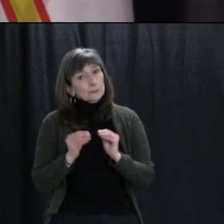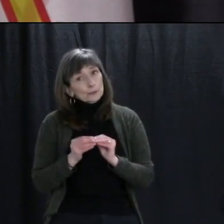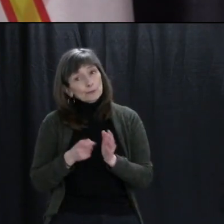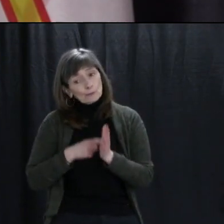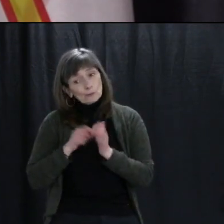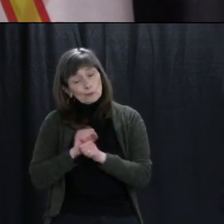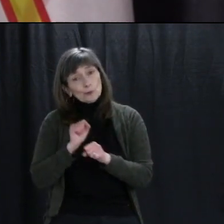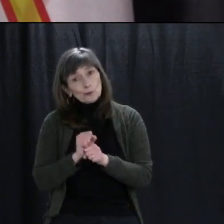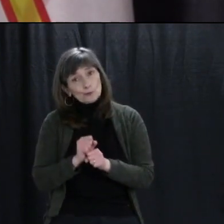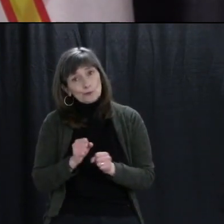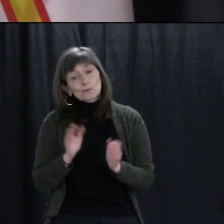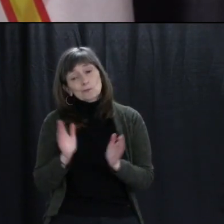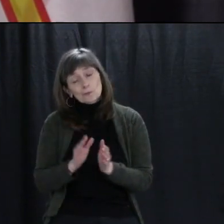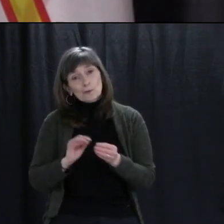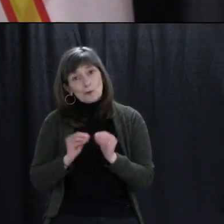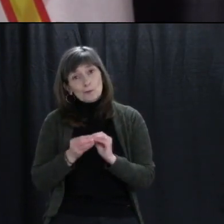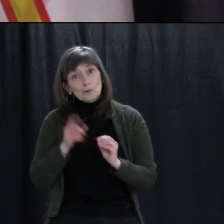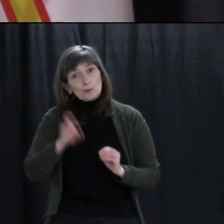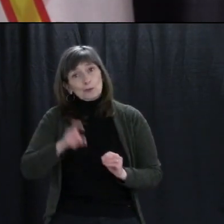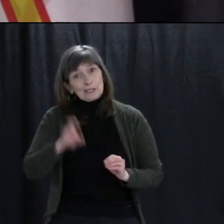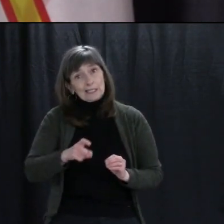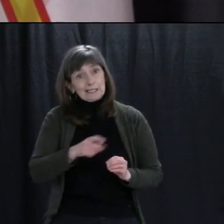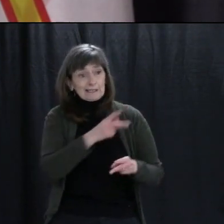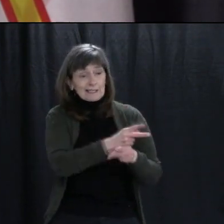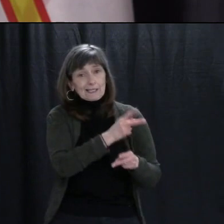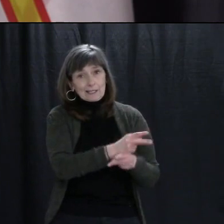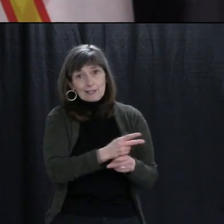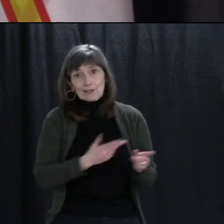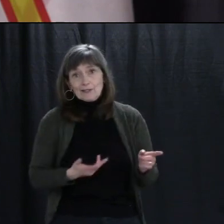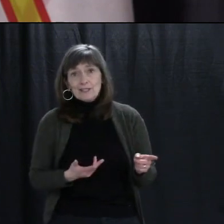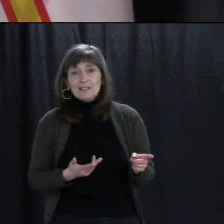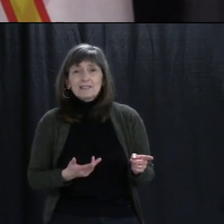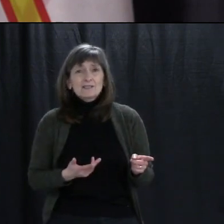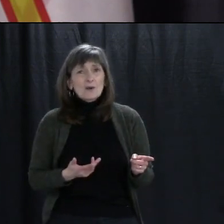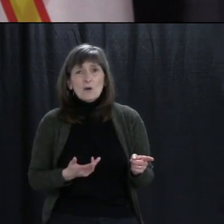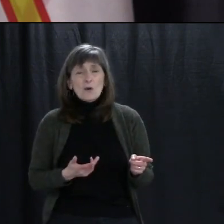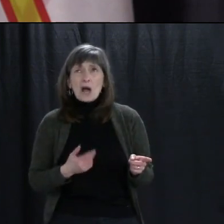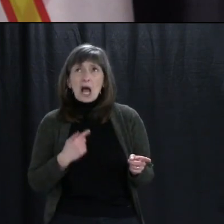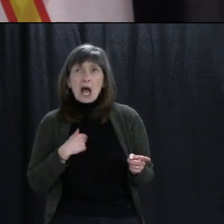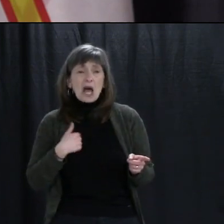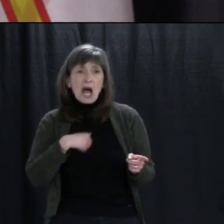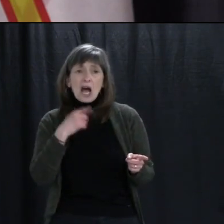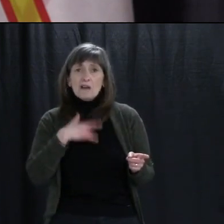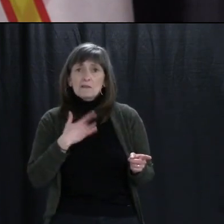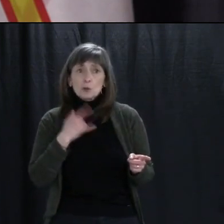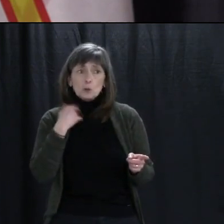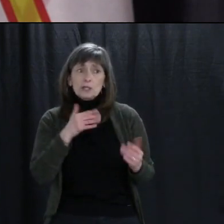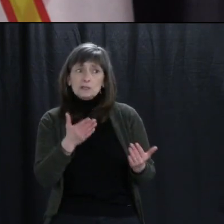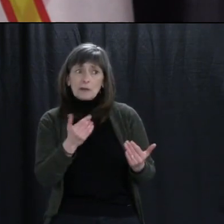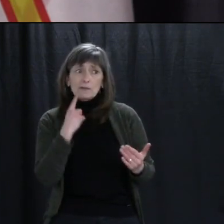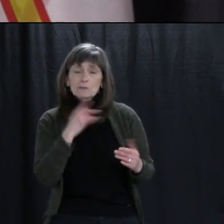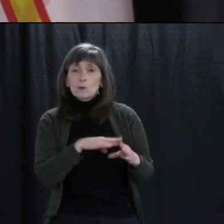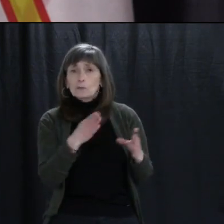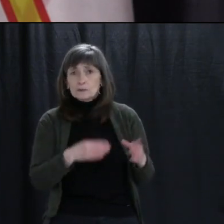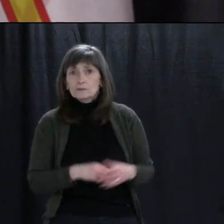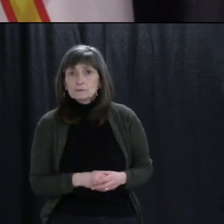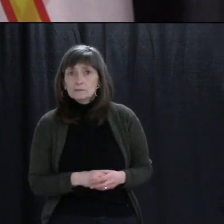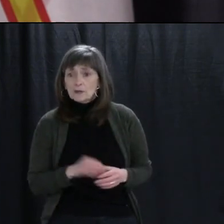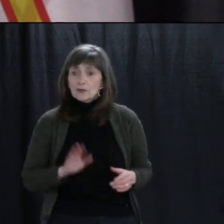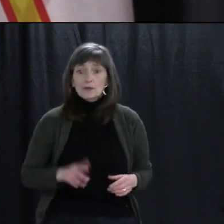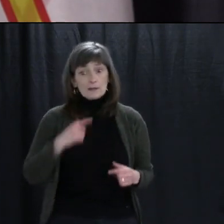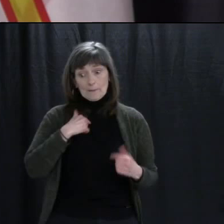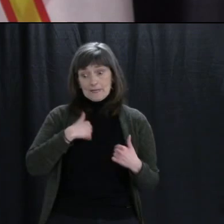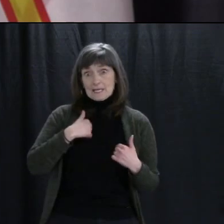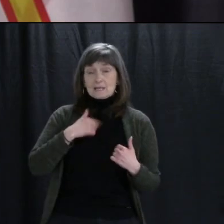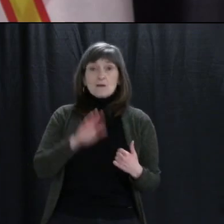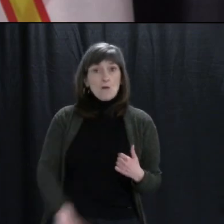to our regulated child care operators. So I think there's an expectation by people in Newfoundland and Labrador that